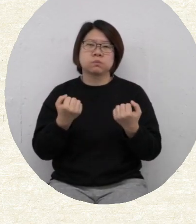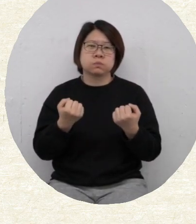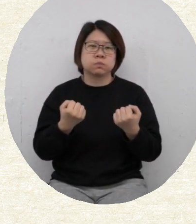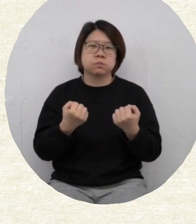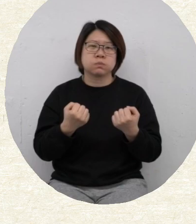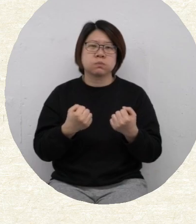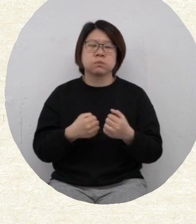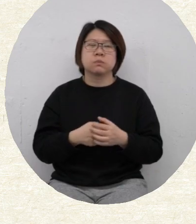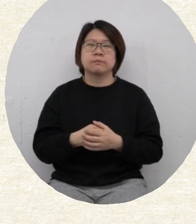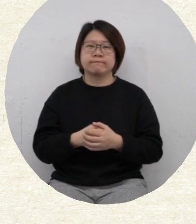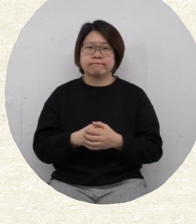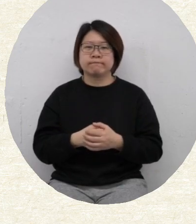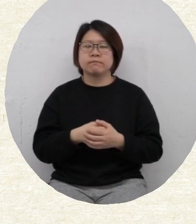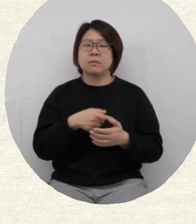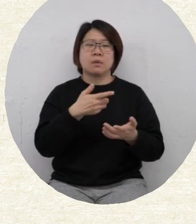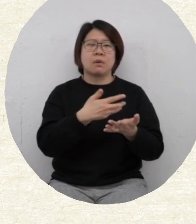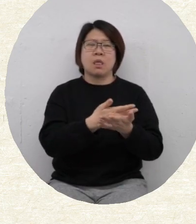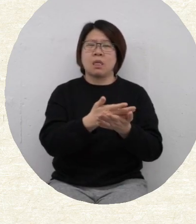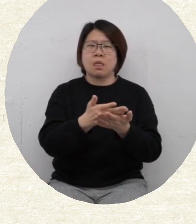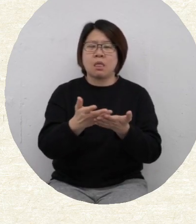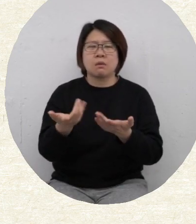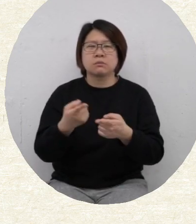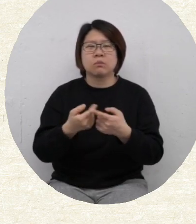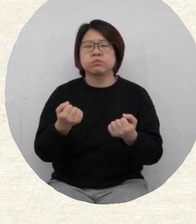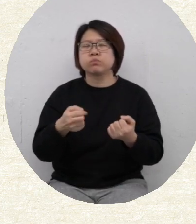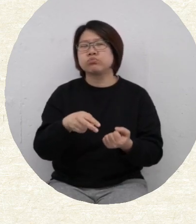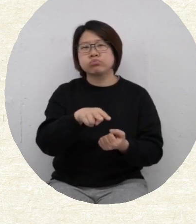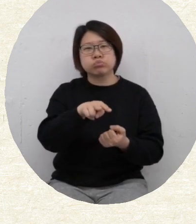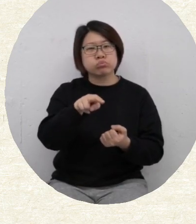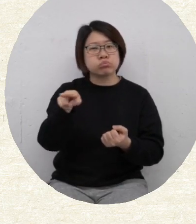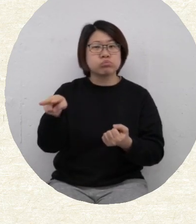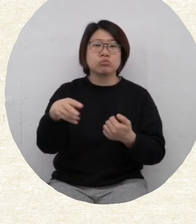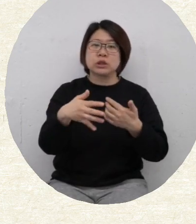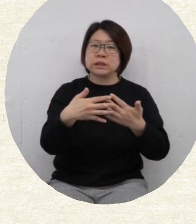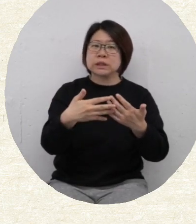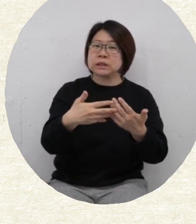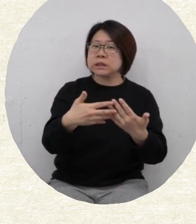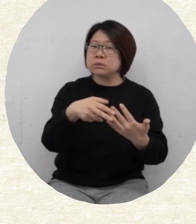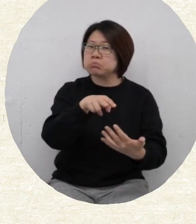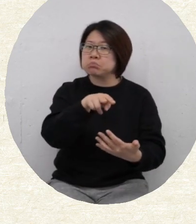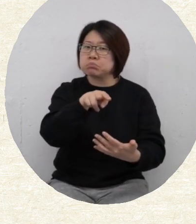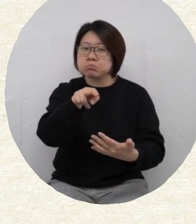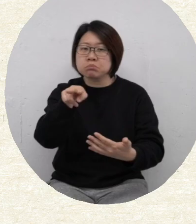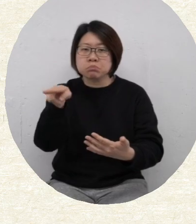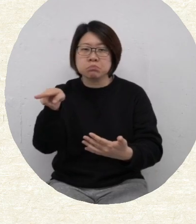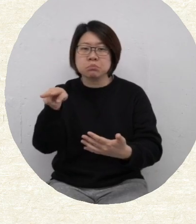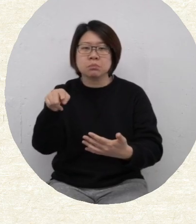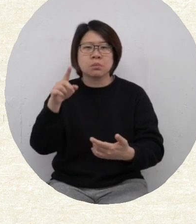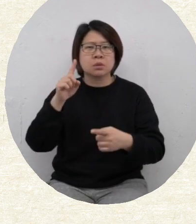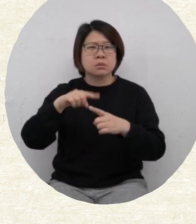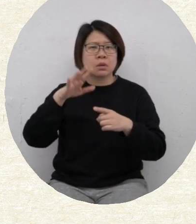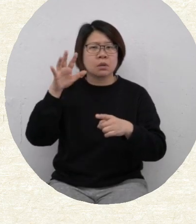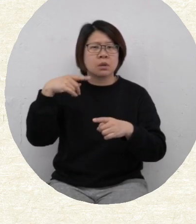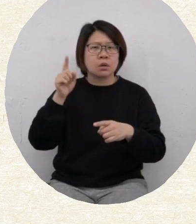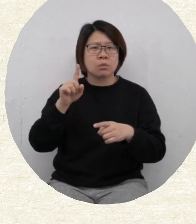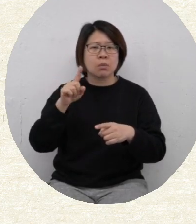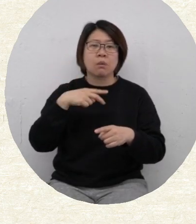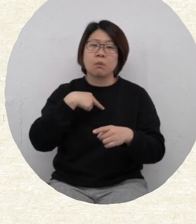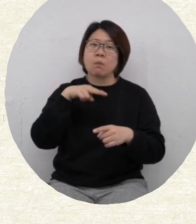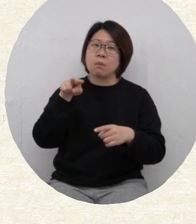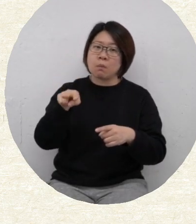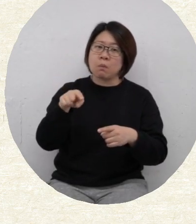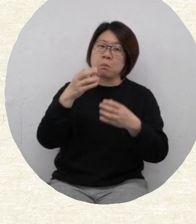things like that? My work starts with something that's more